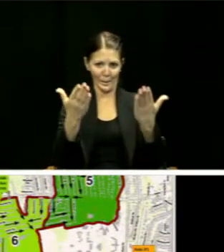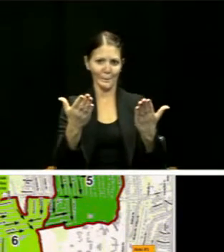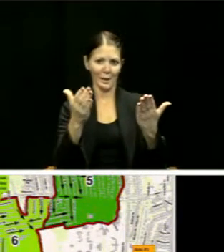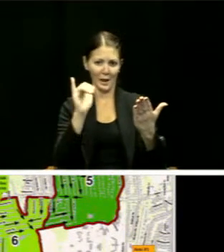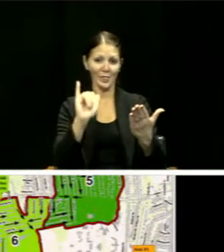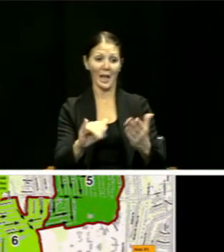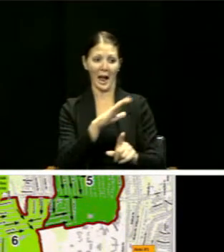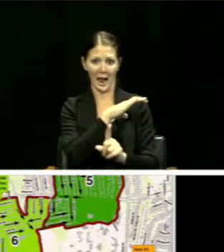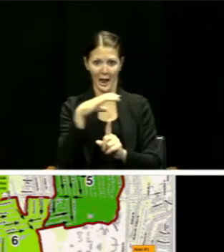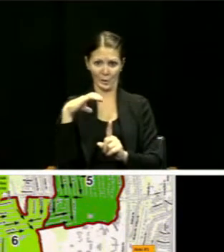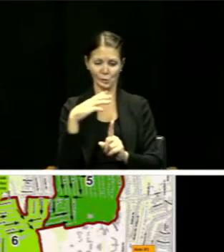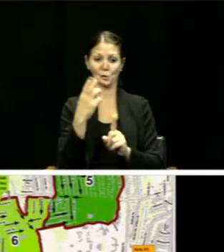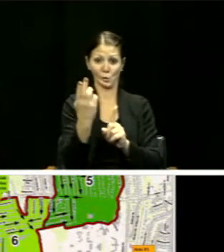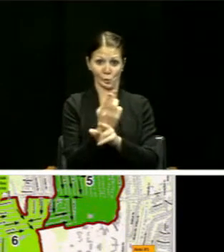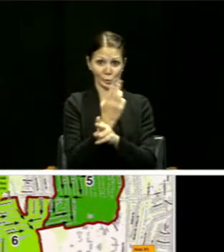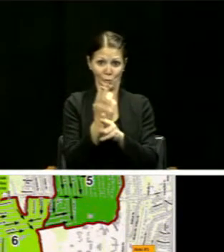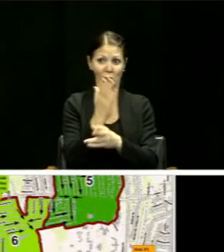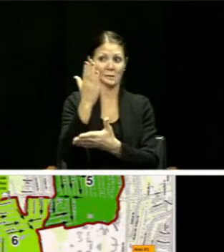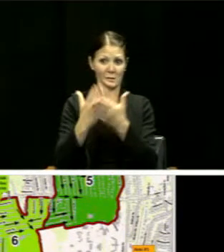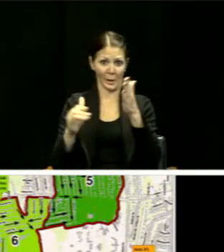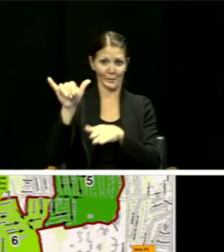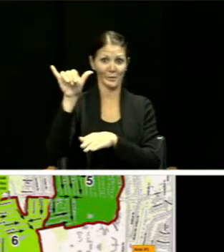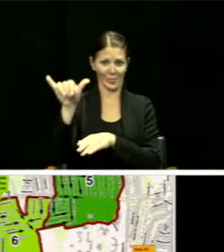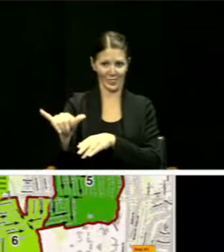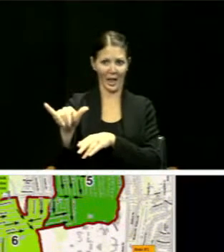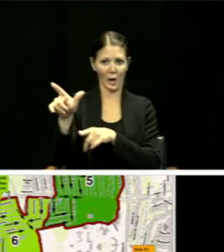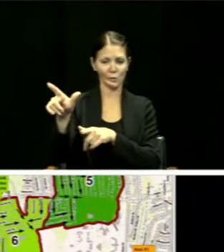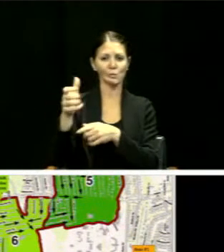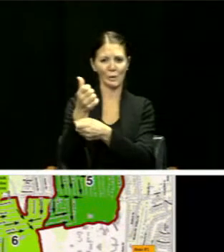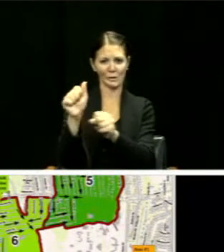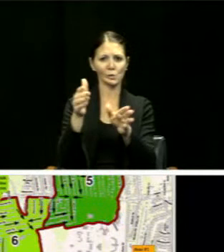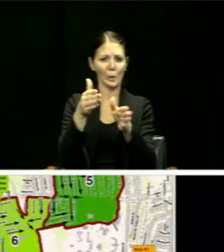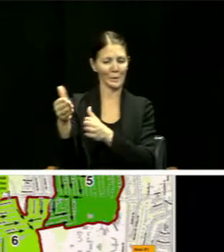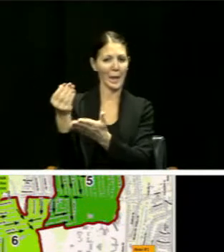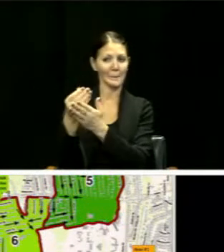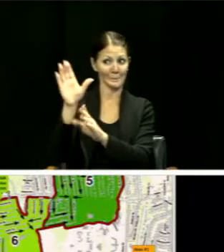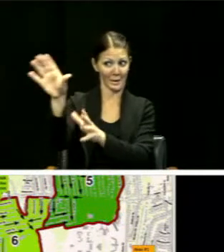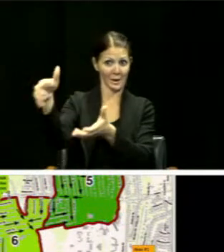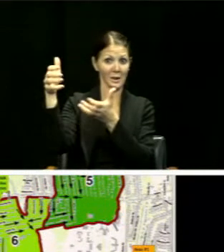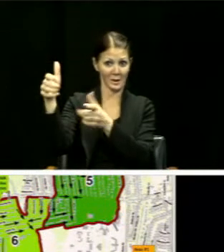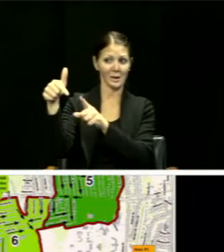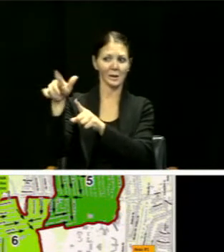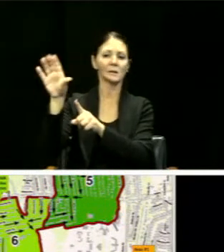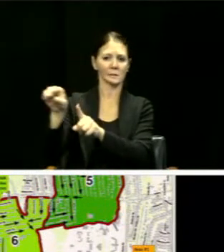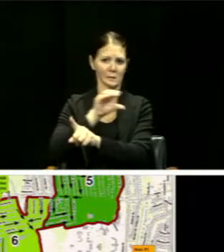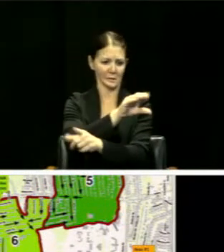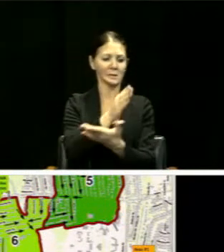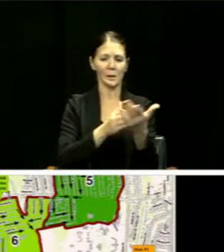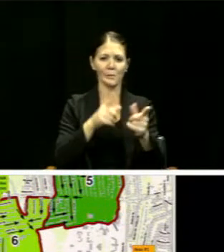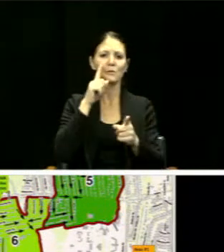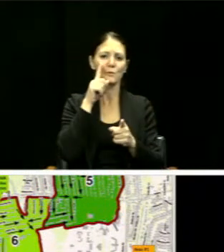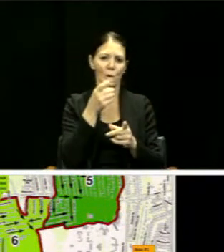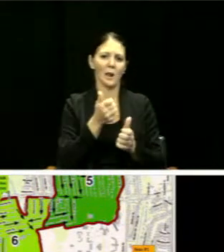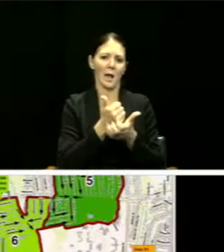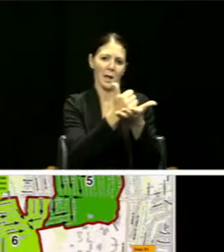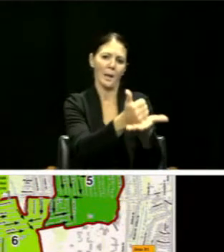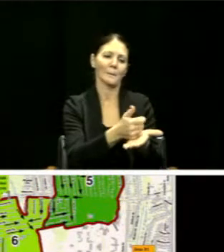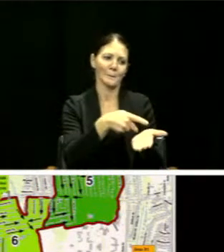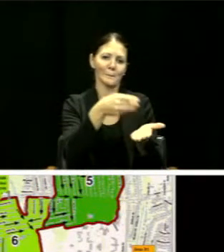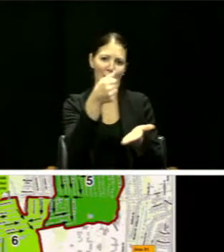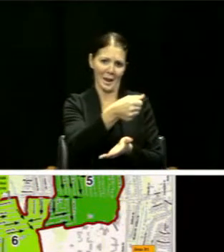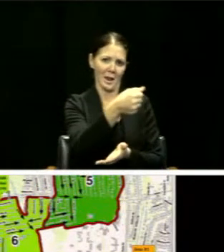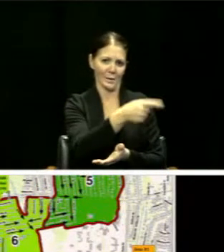council appropriate a portion of the rescue plan monies to help finance these